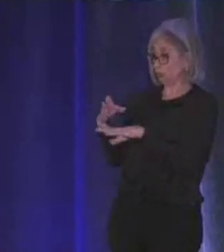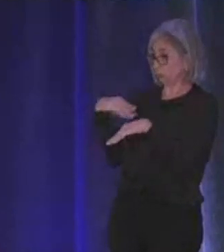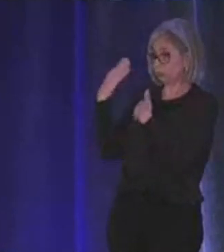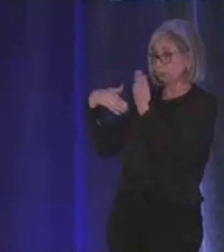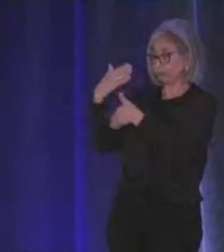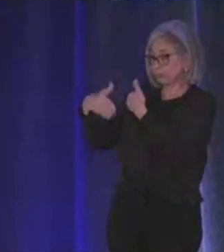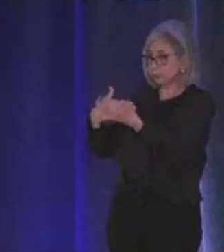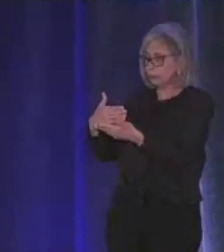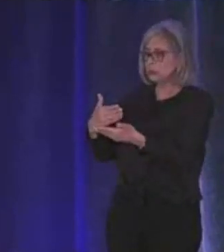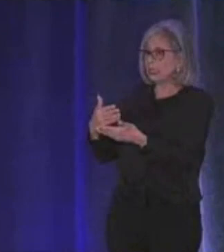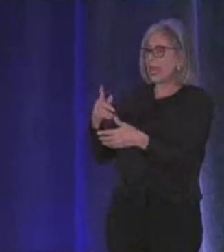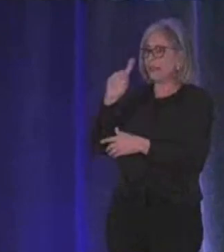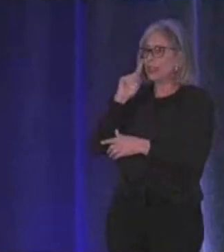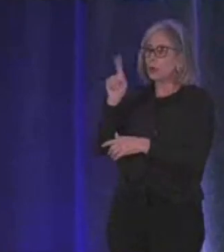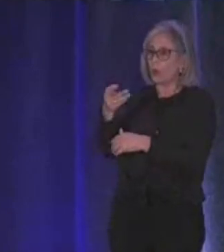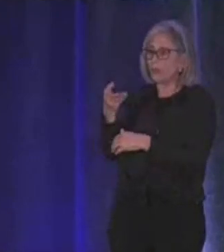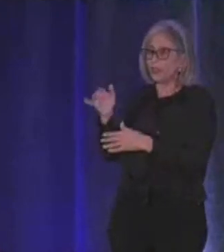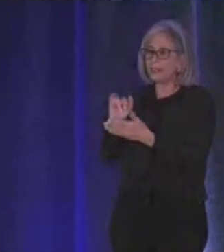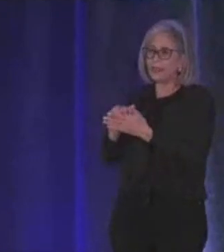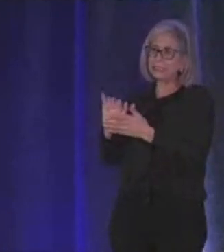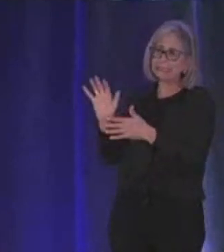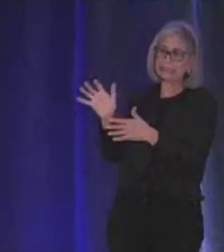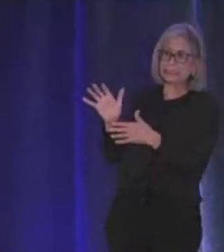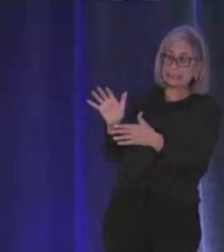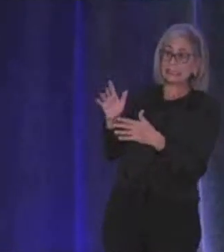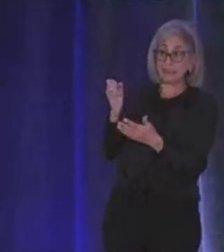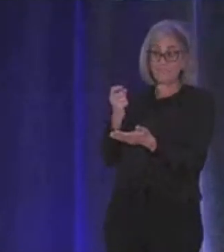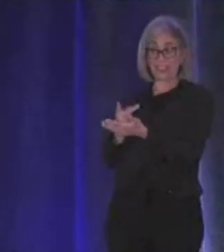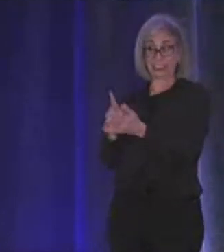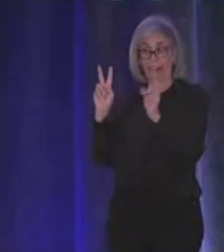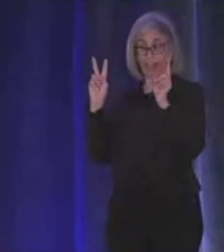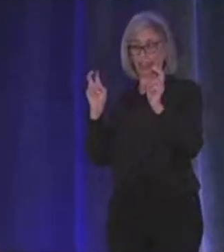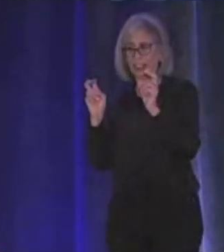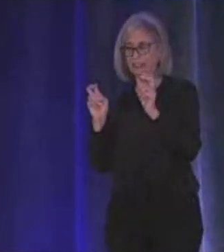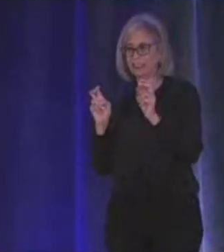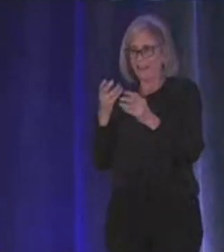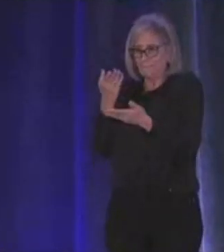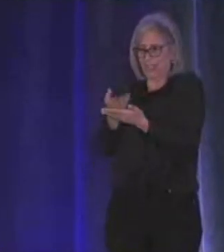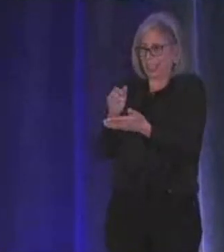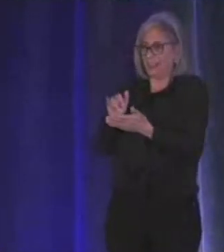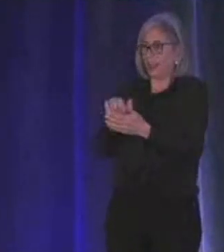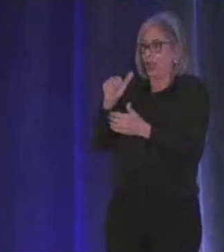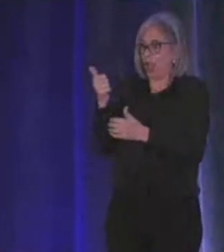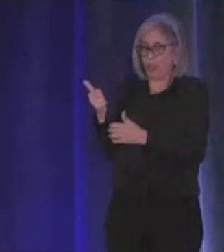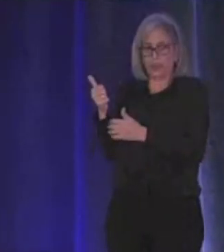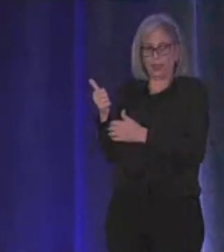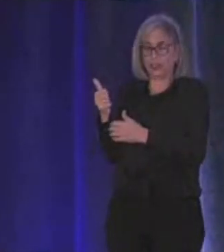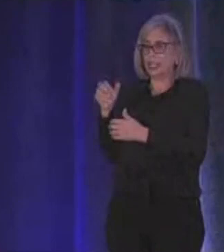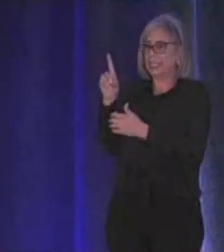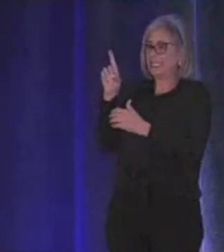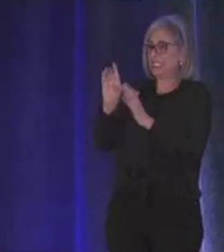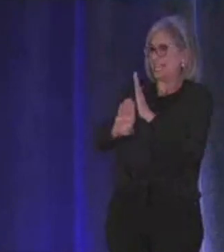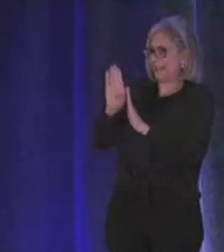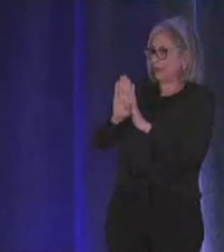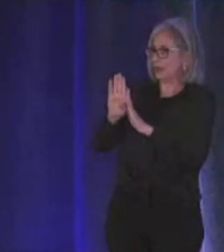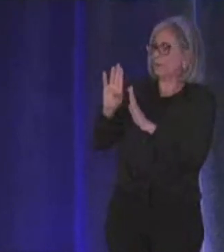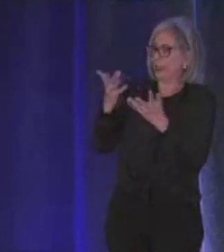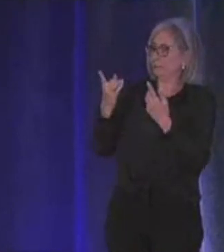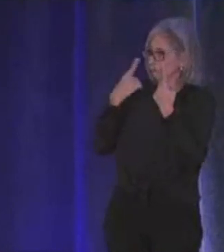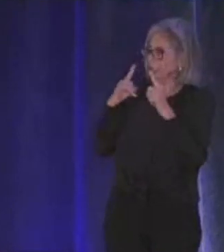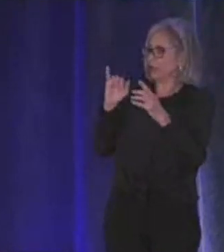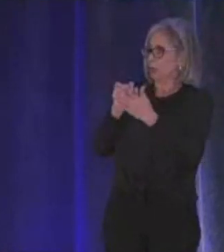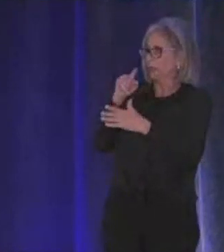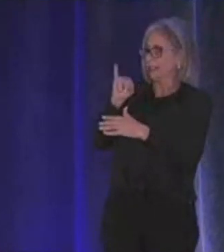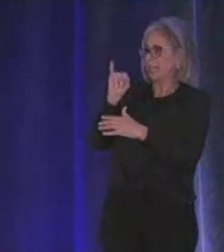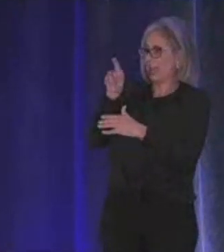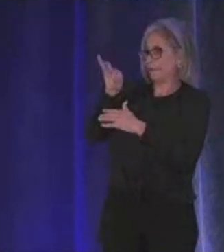so I think one thing that makes it kind of beneficial is the fact that a lot of other devs have experience with using iframes. And it might be